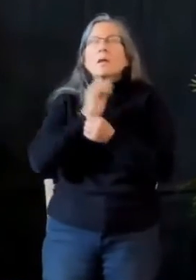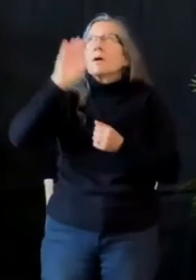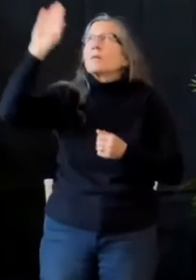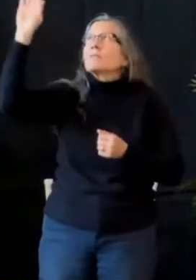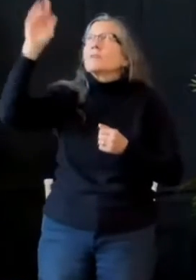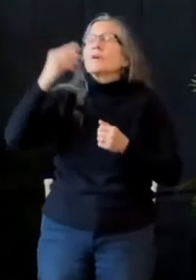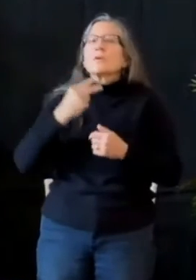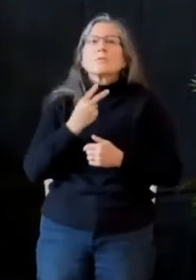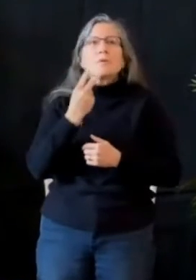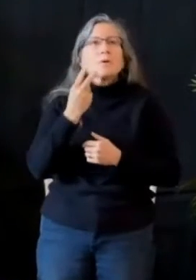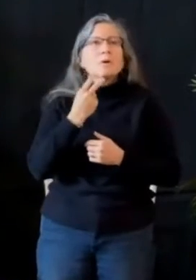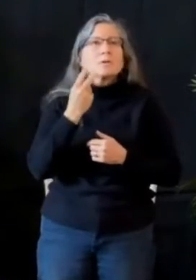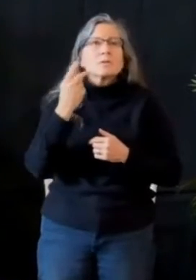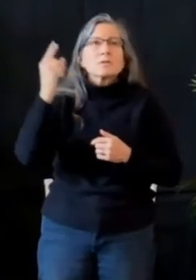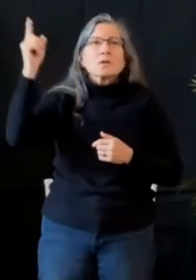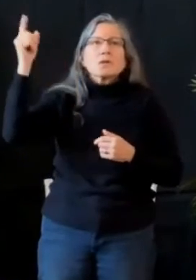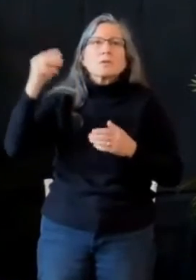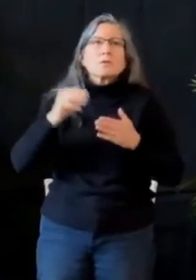your voice.